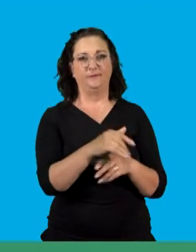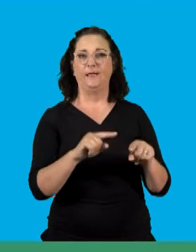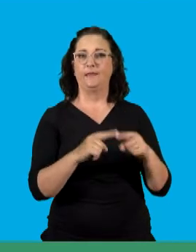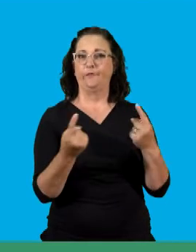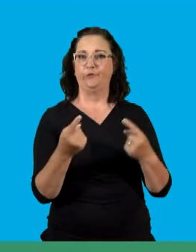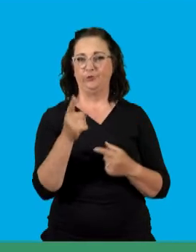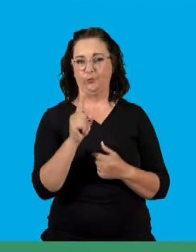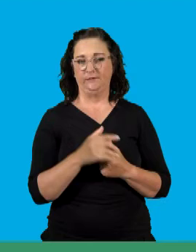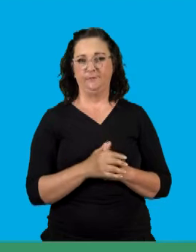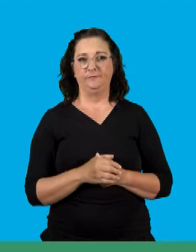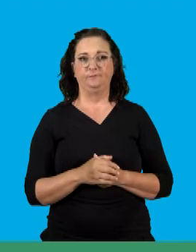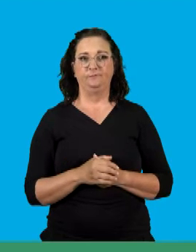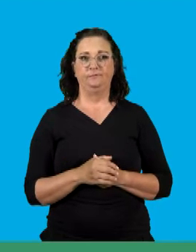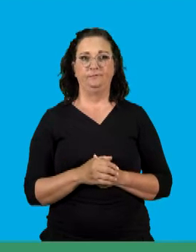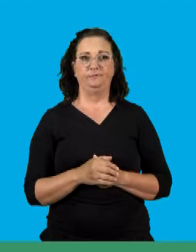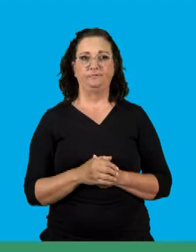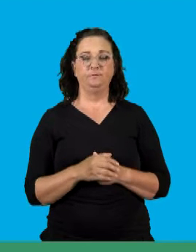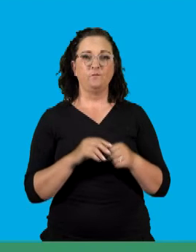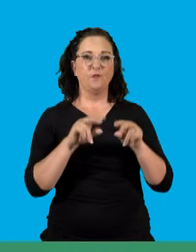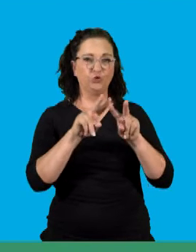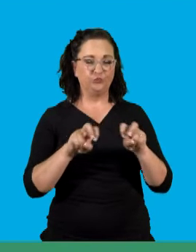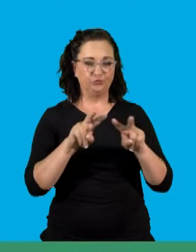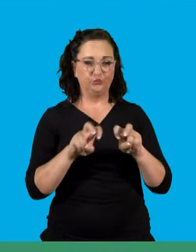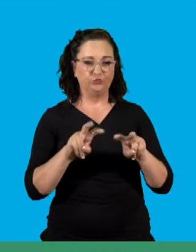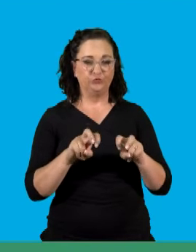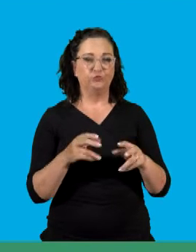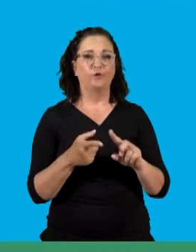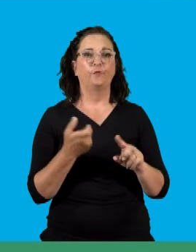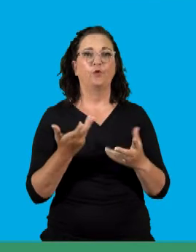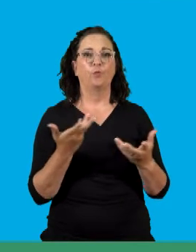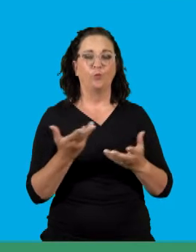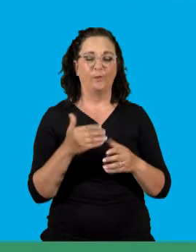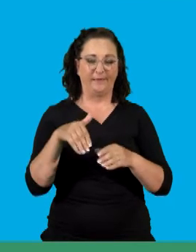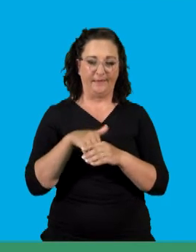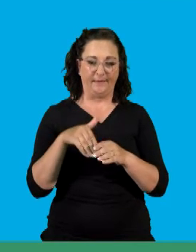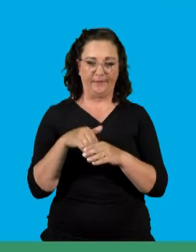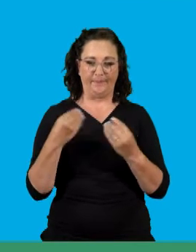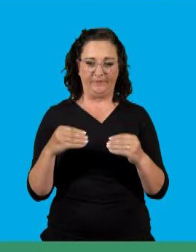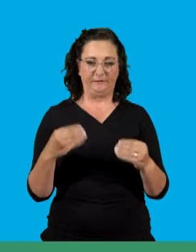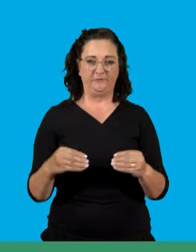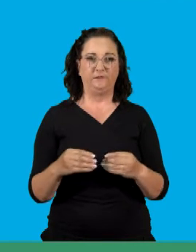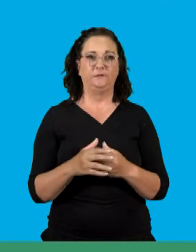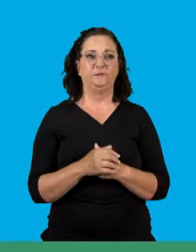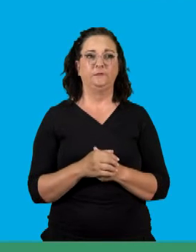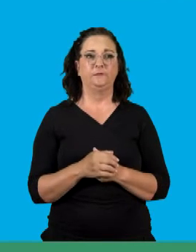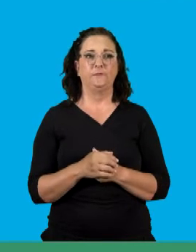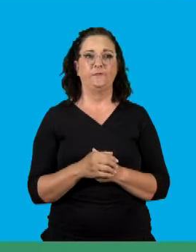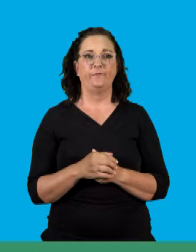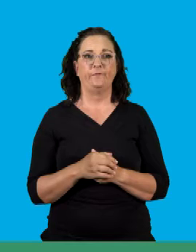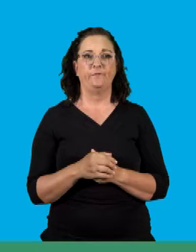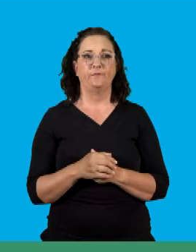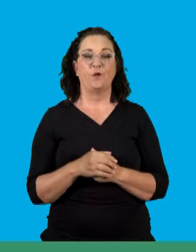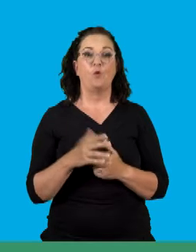what is the difference between the 2? It is a research that is conducted from within the business, whereas with external, it